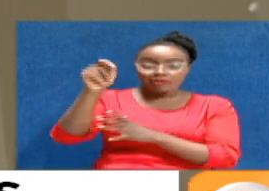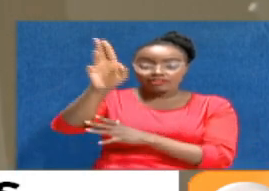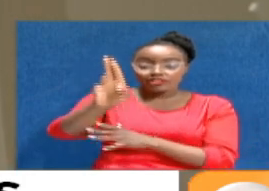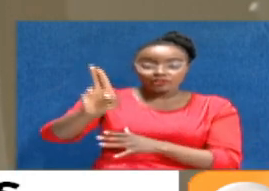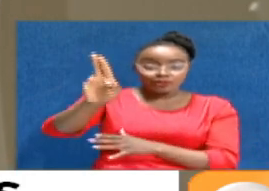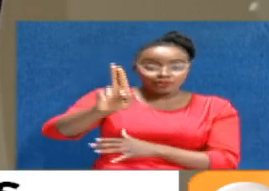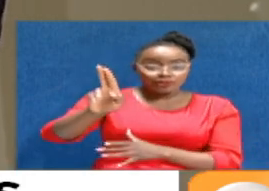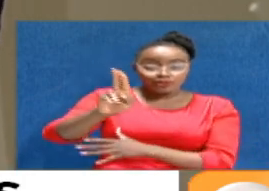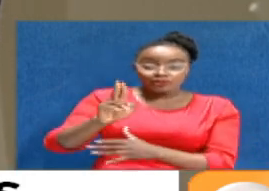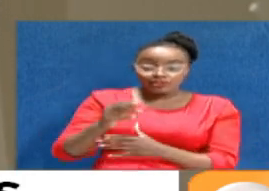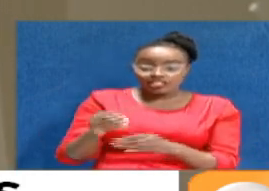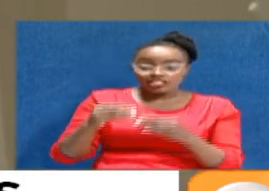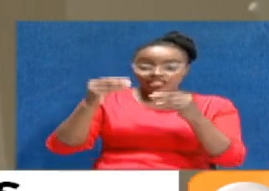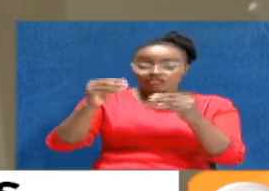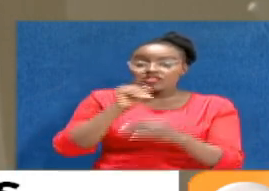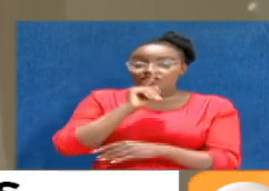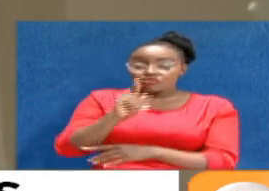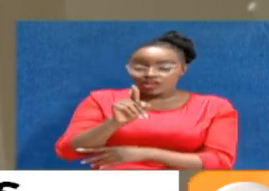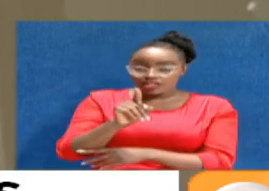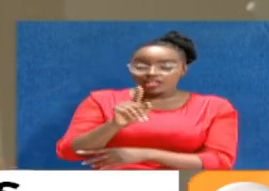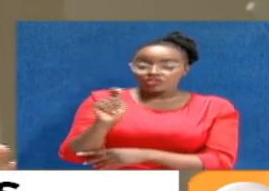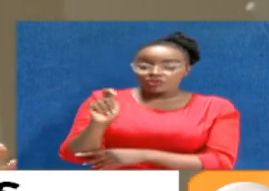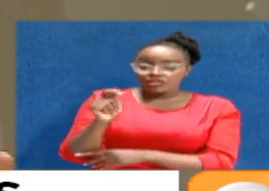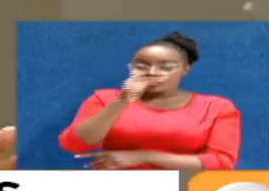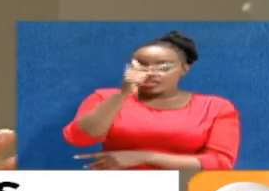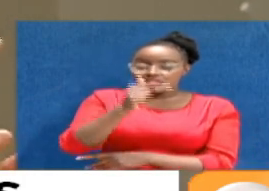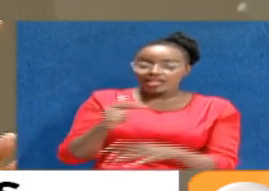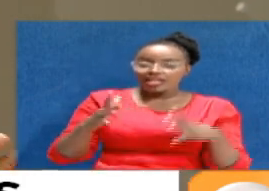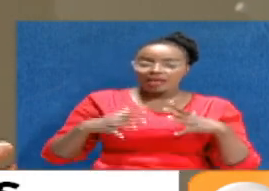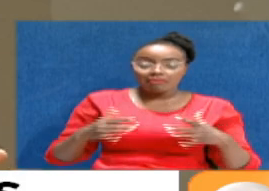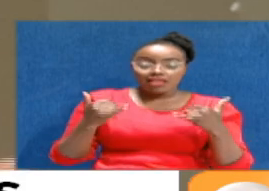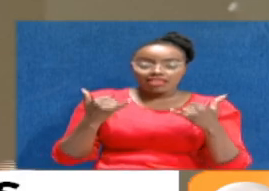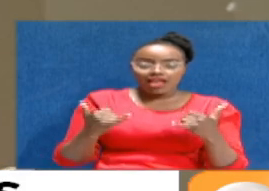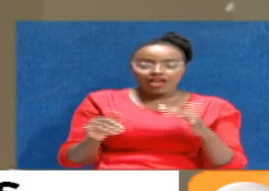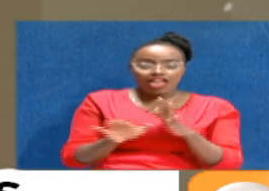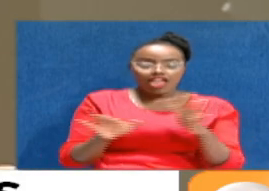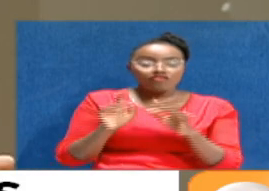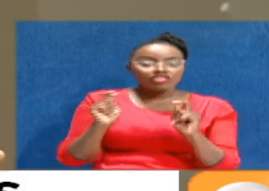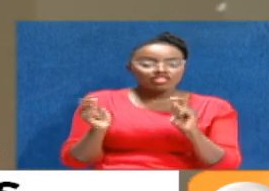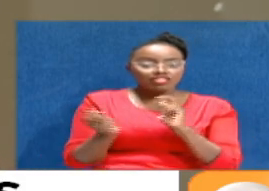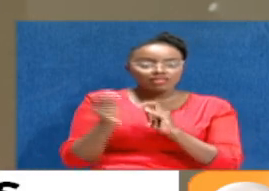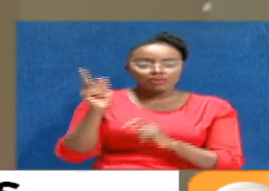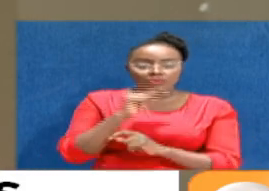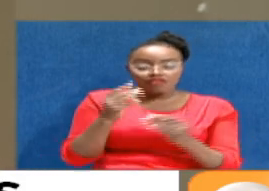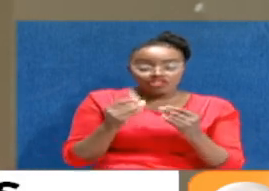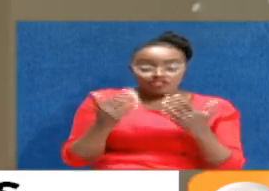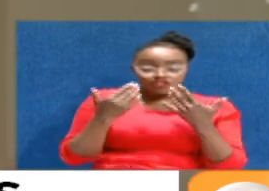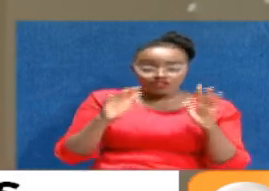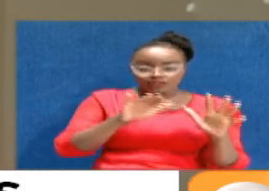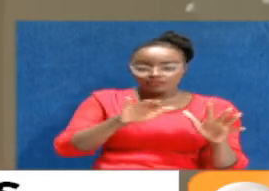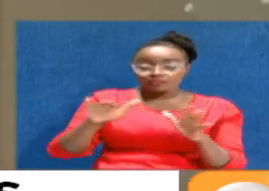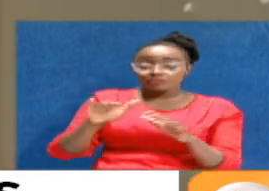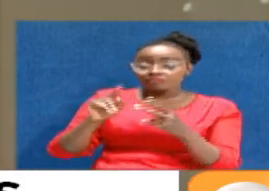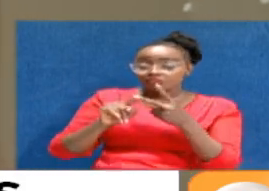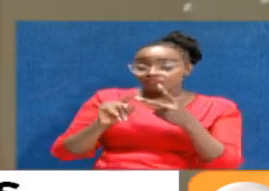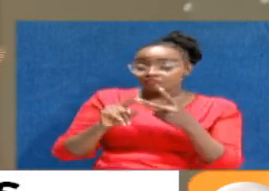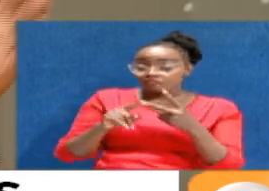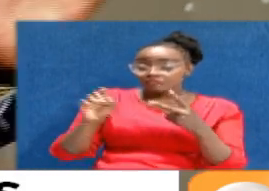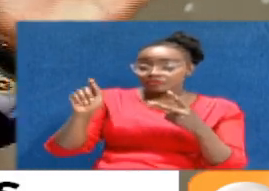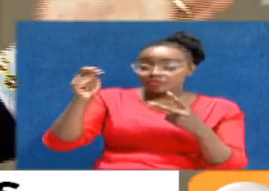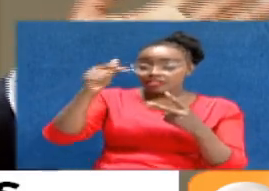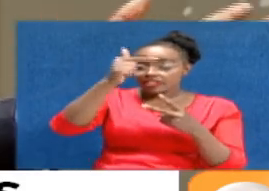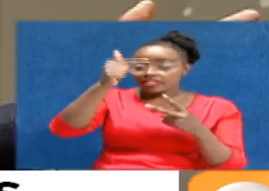Kenyatta giving that reassurance to Tanzanian traders that things are now sorted out. And secondly, President Samia talking